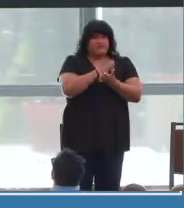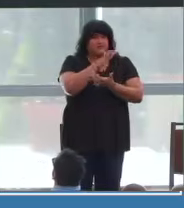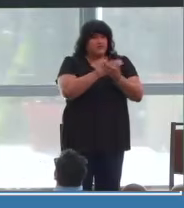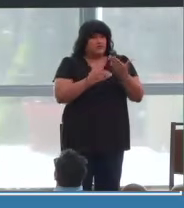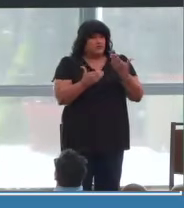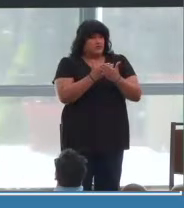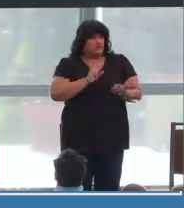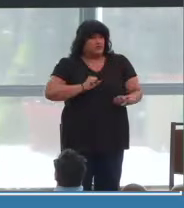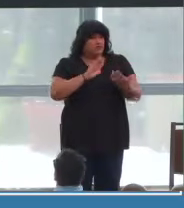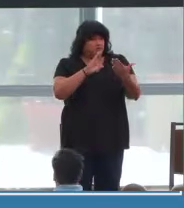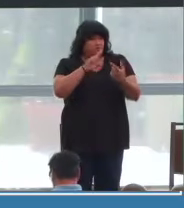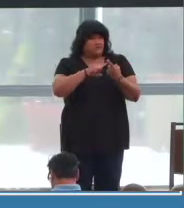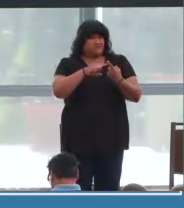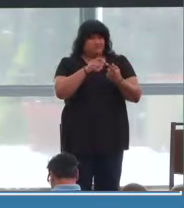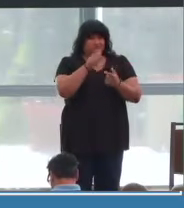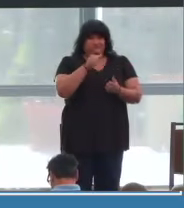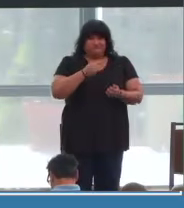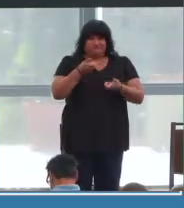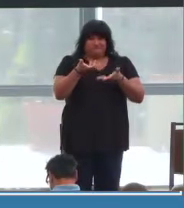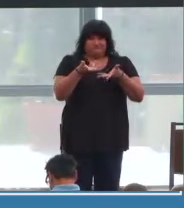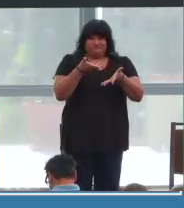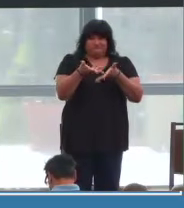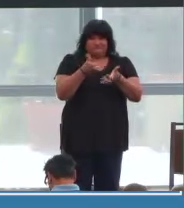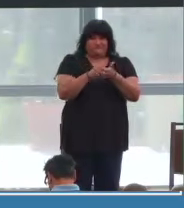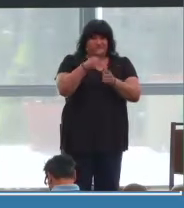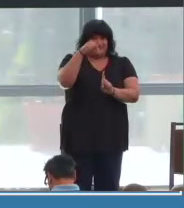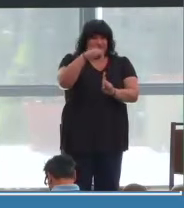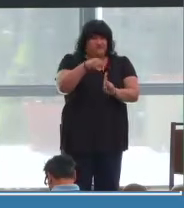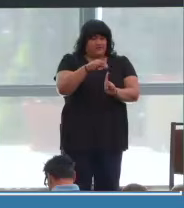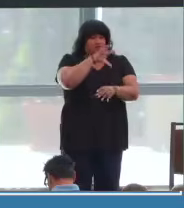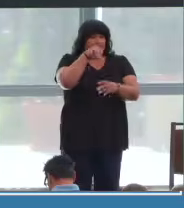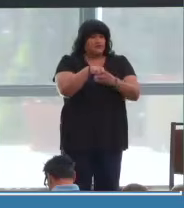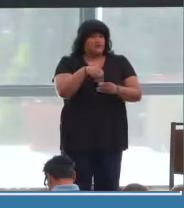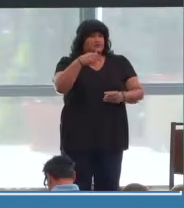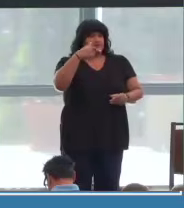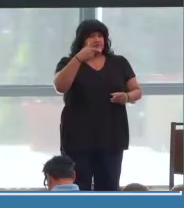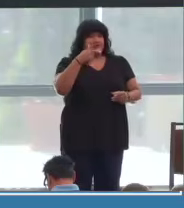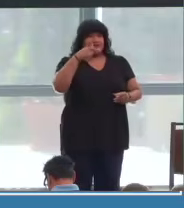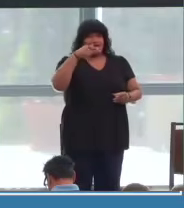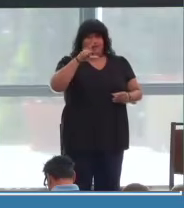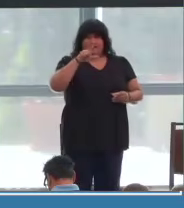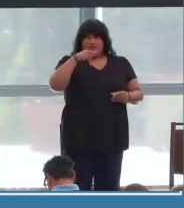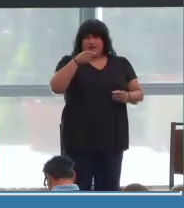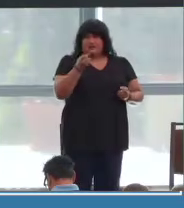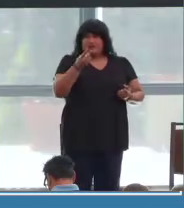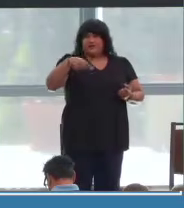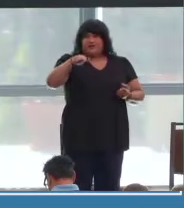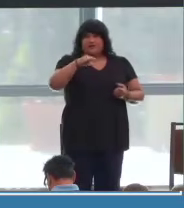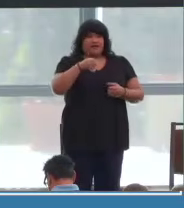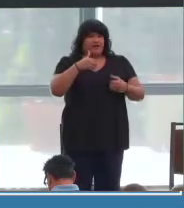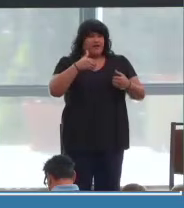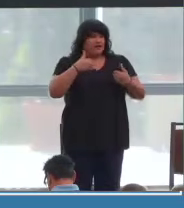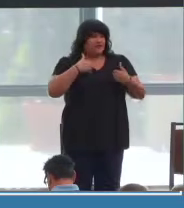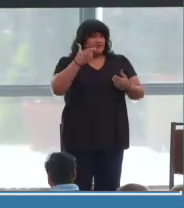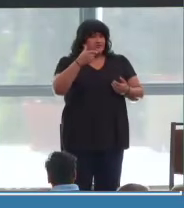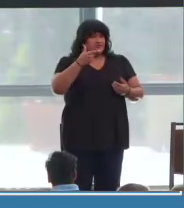new approaches to dealing with this include GLPs, which, how many of people in this room are on a